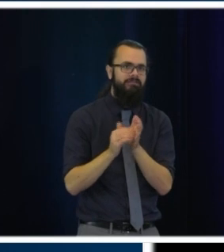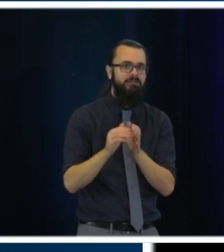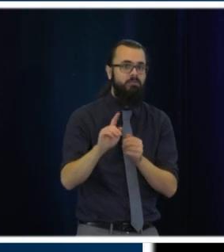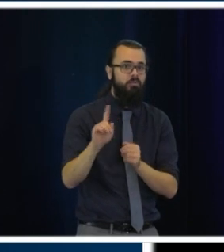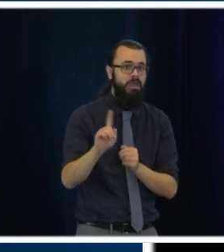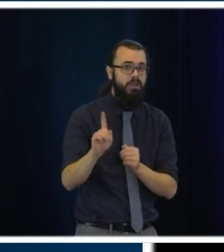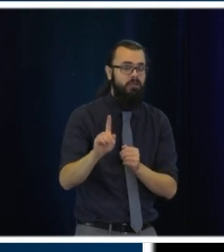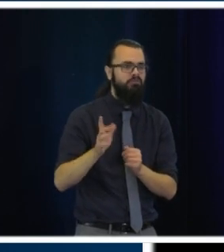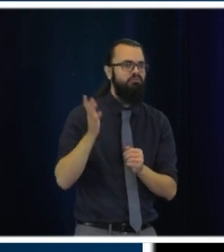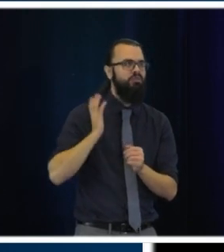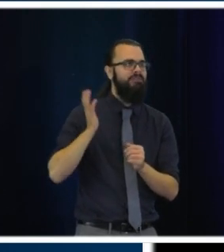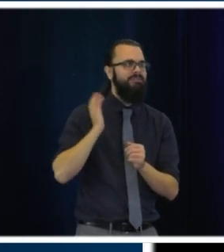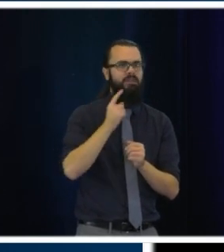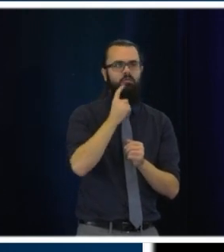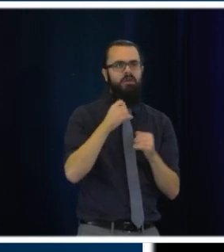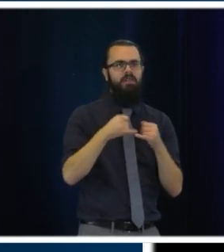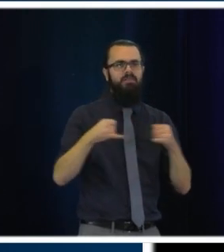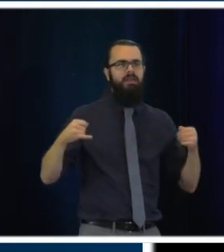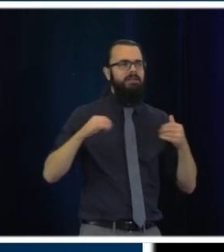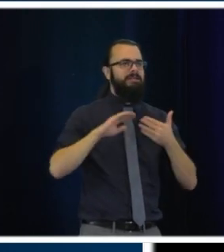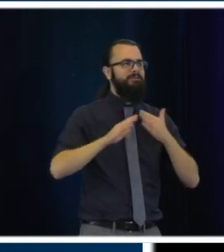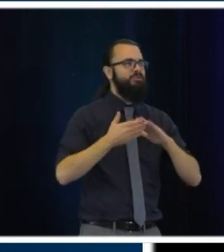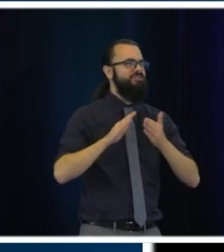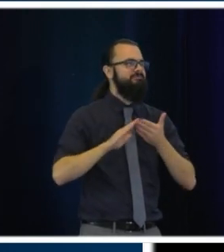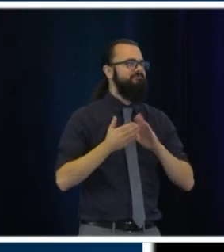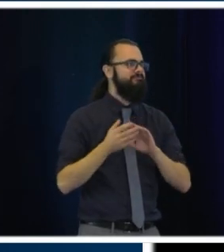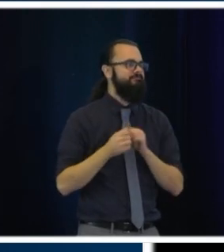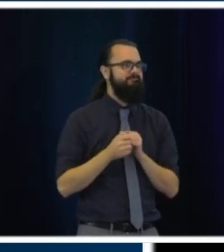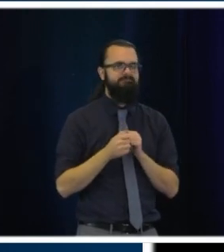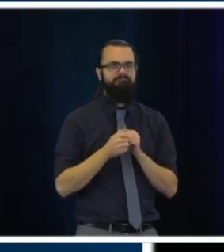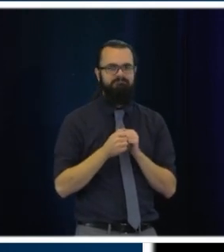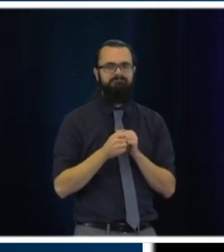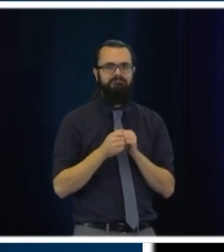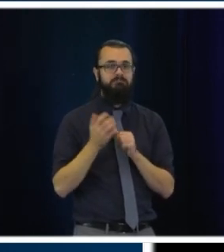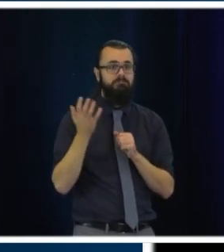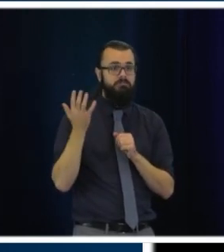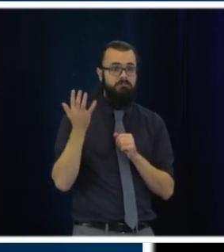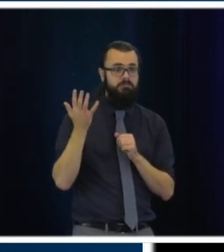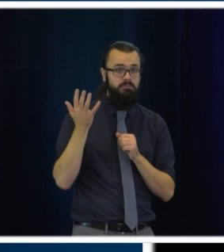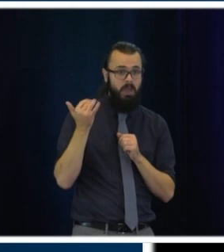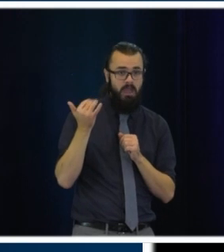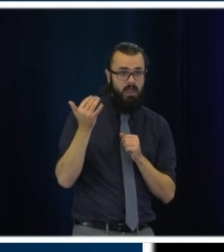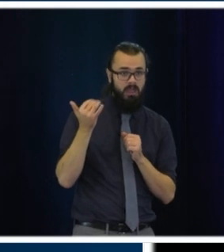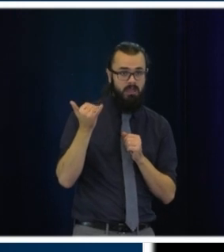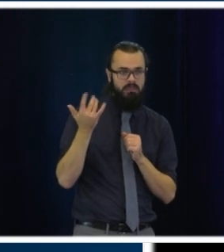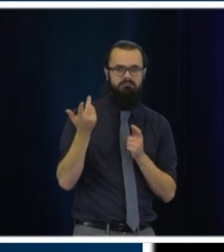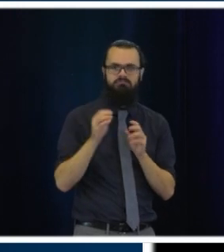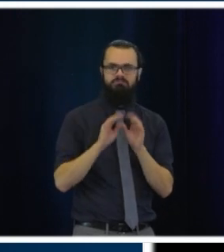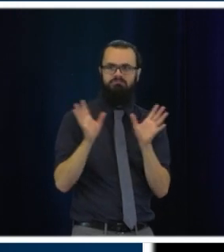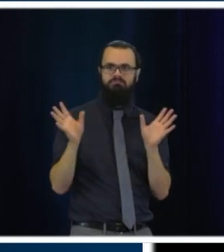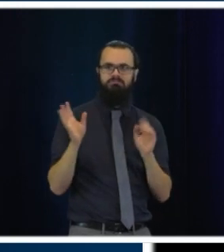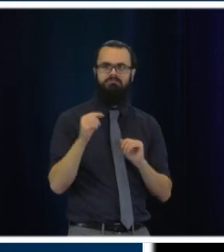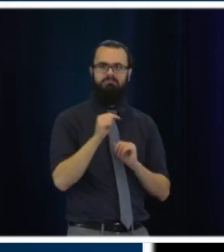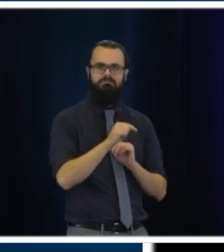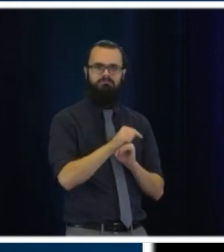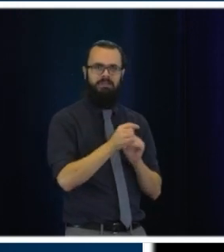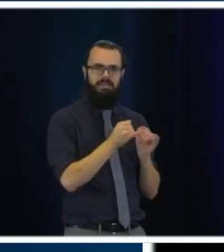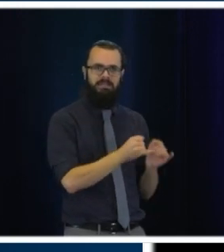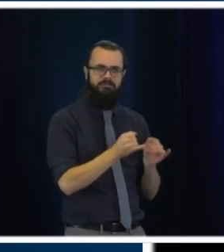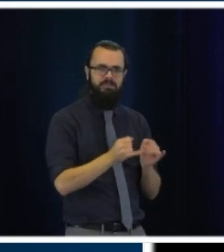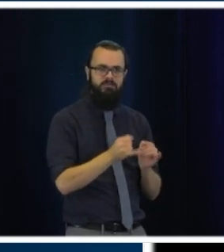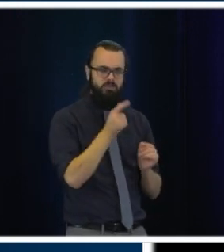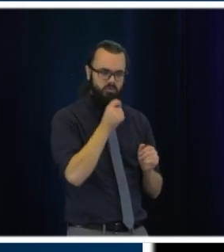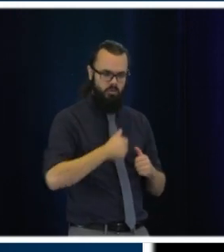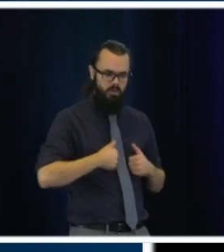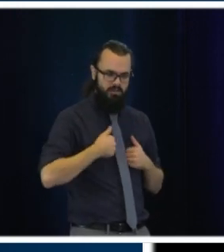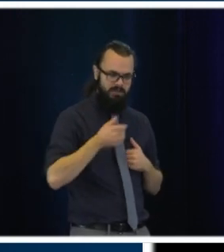neighborhoods. So why is that? Again, I told you, these were neighborhoods that individuals had multiple obstacles in